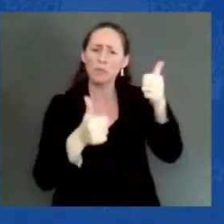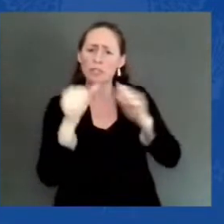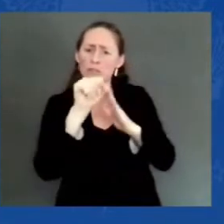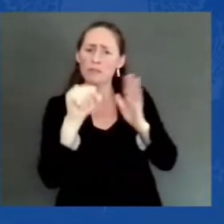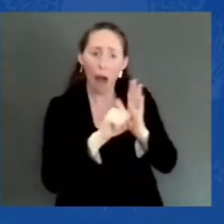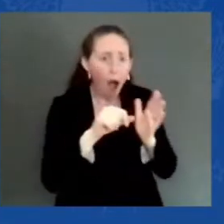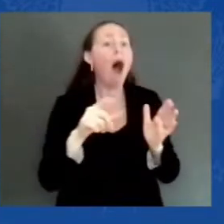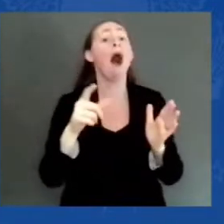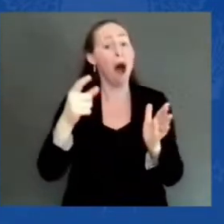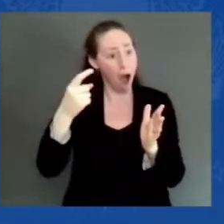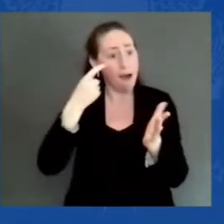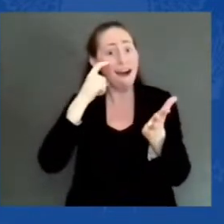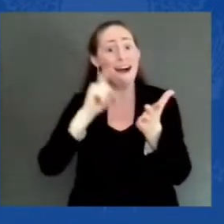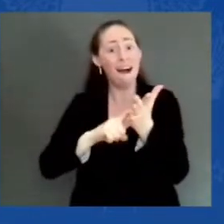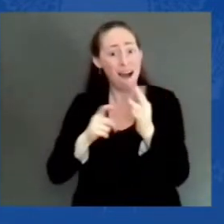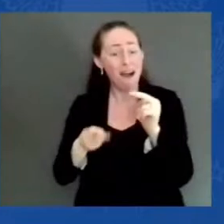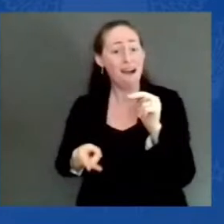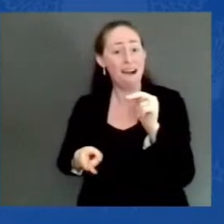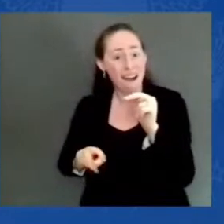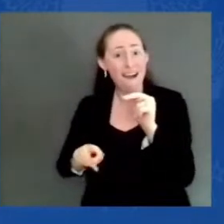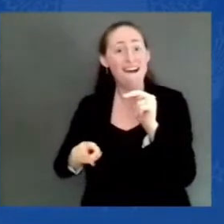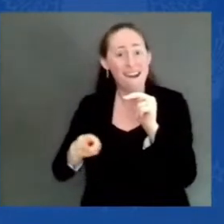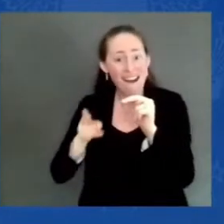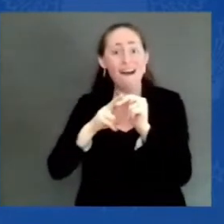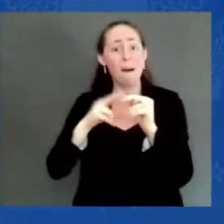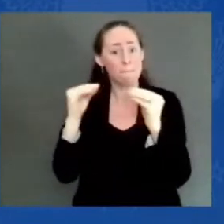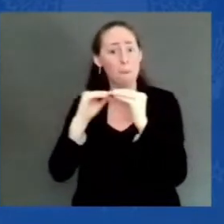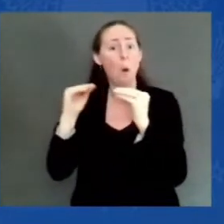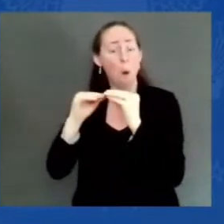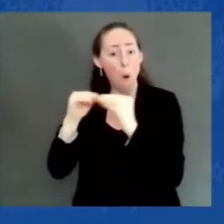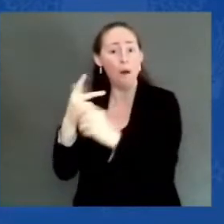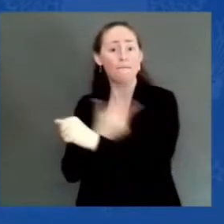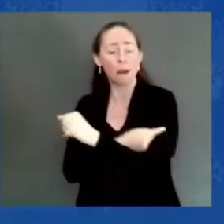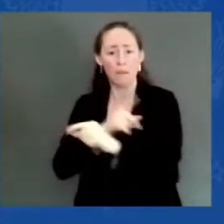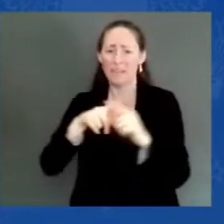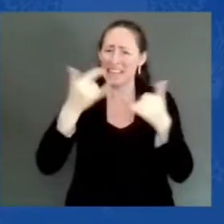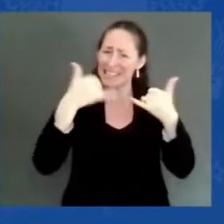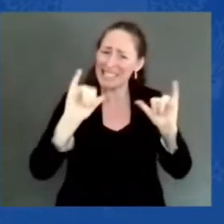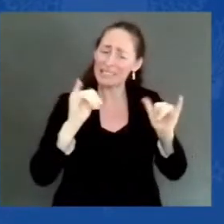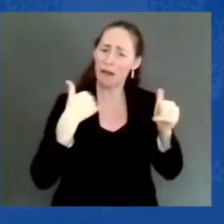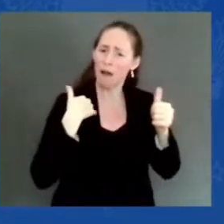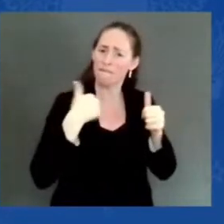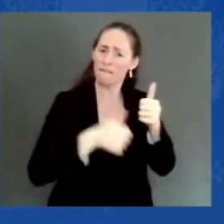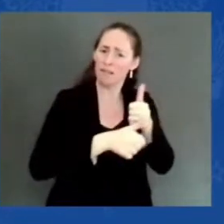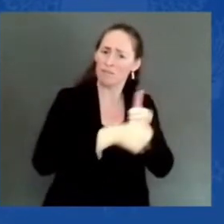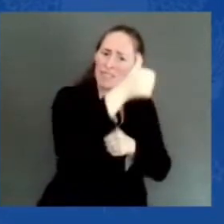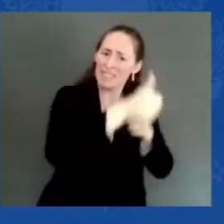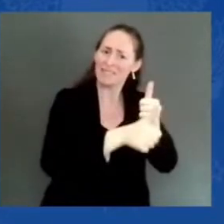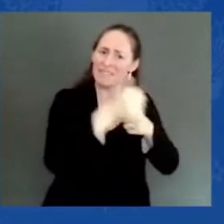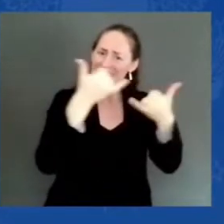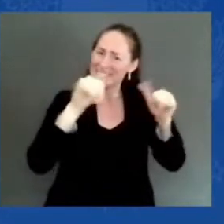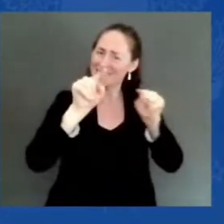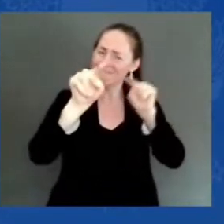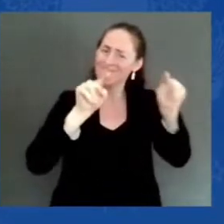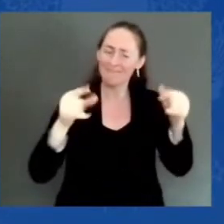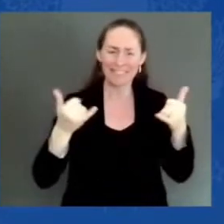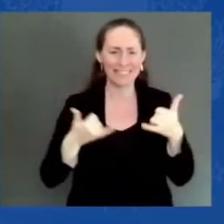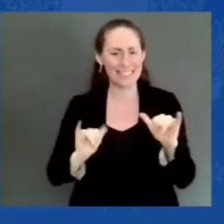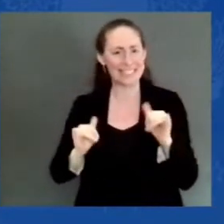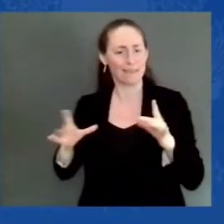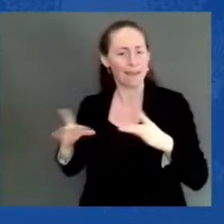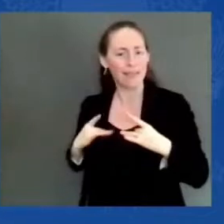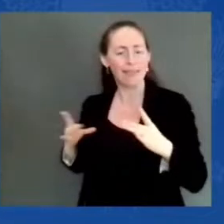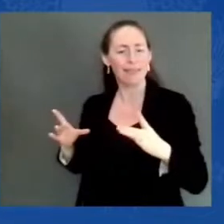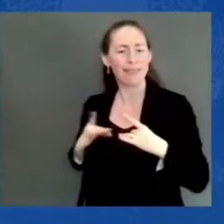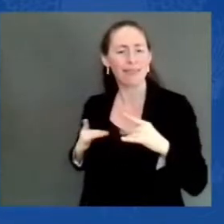states are also at risk. And we're seeing cases rise as a result. Quite frankly, it's a